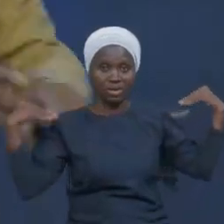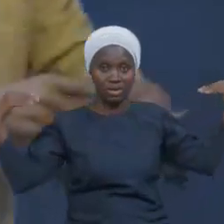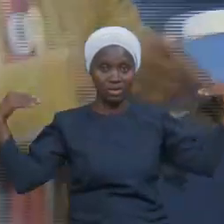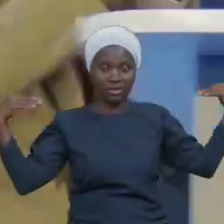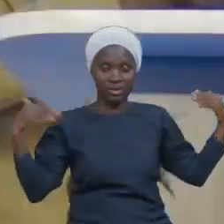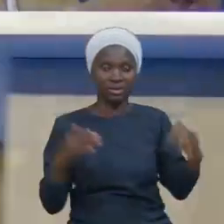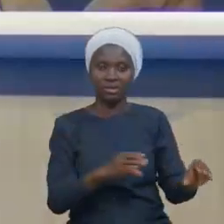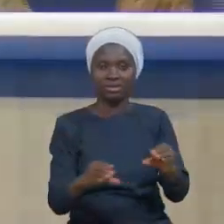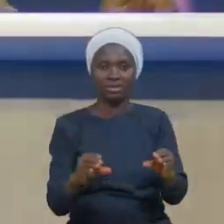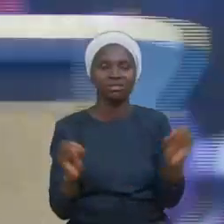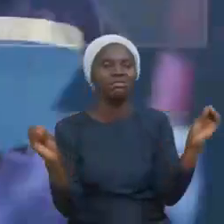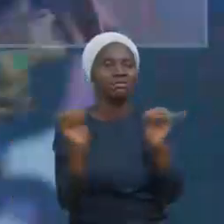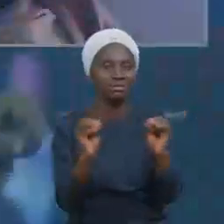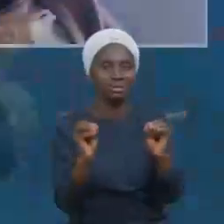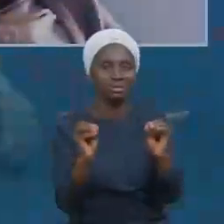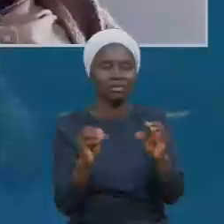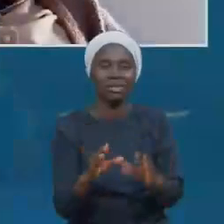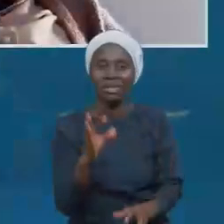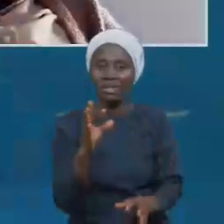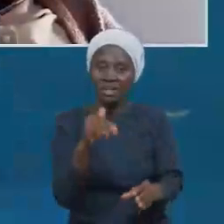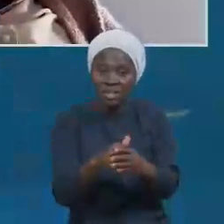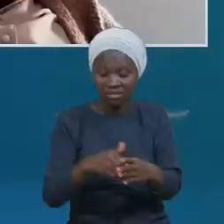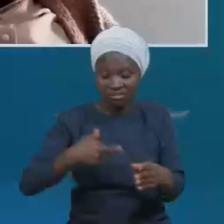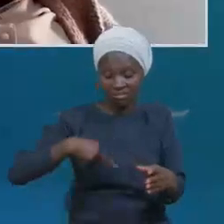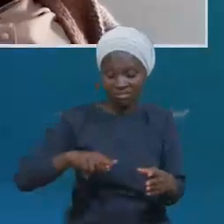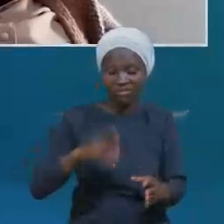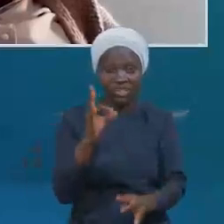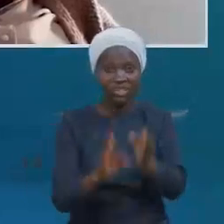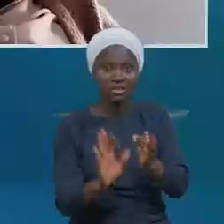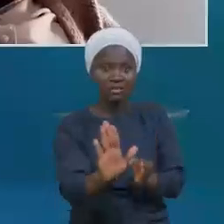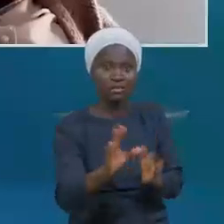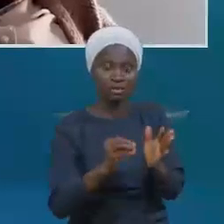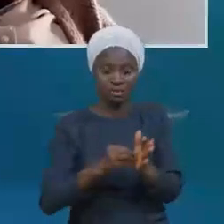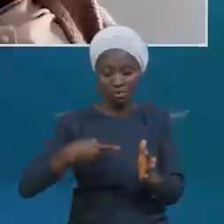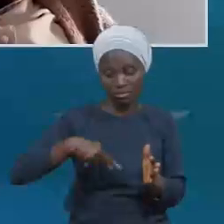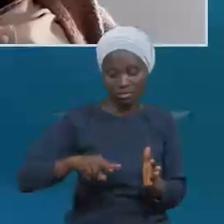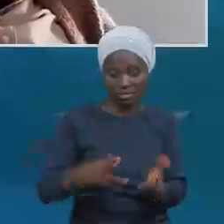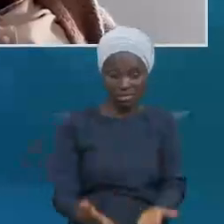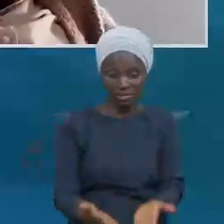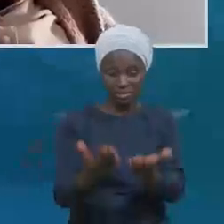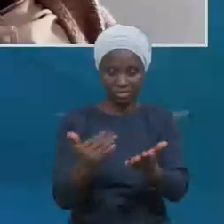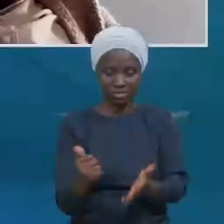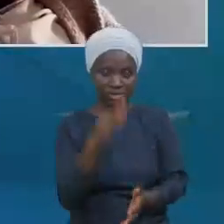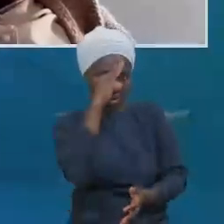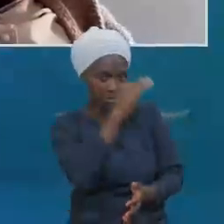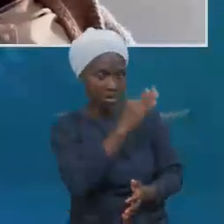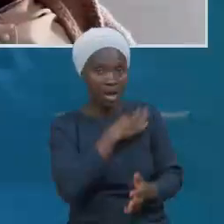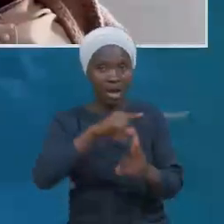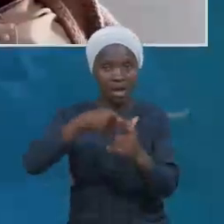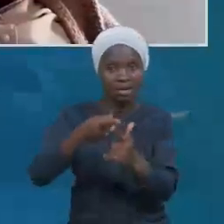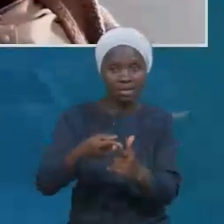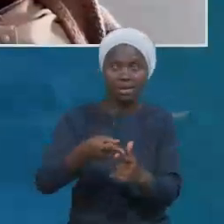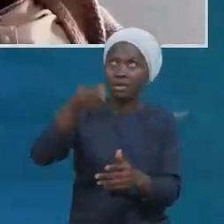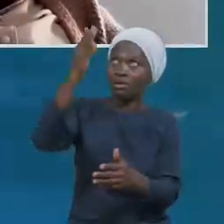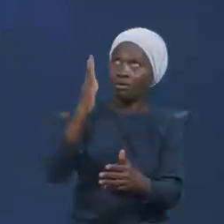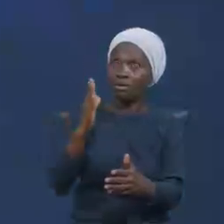mean nothing. If religion, your own religion, exalts a man, and then God, the